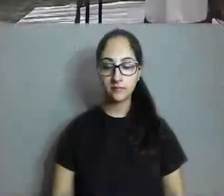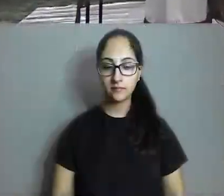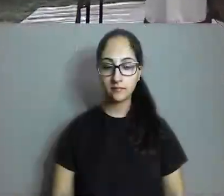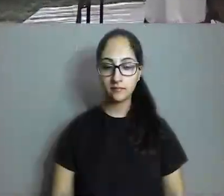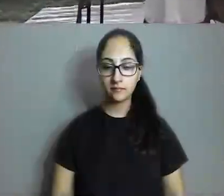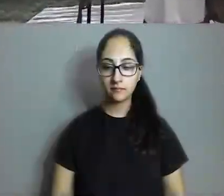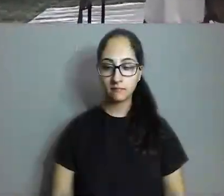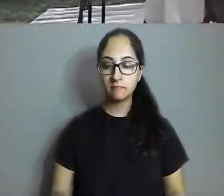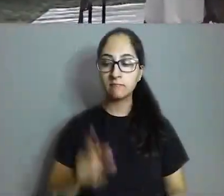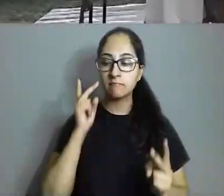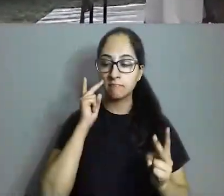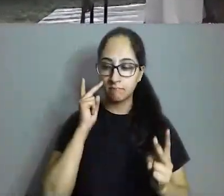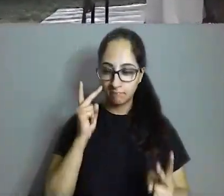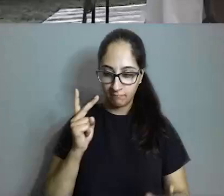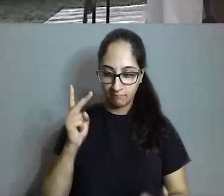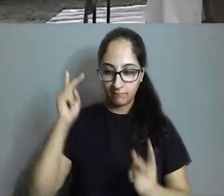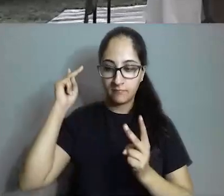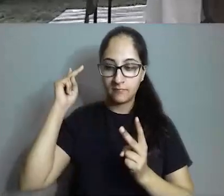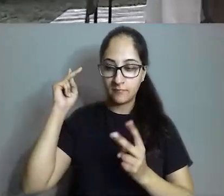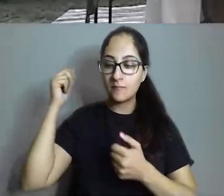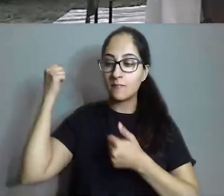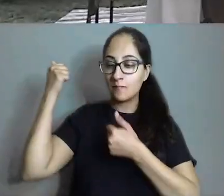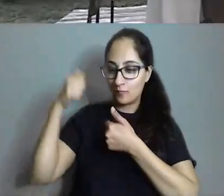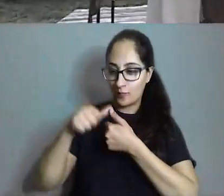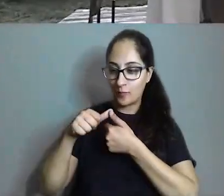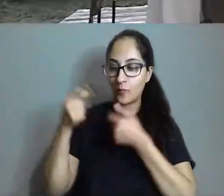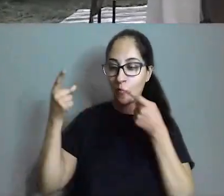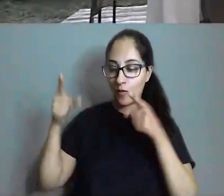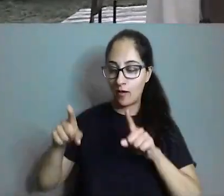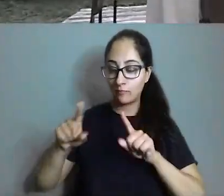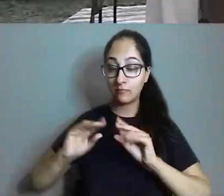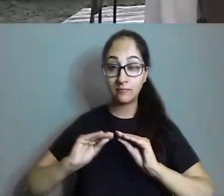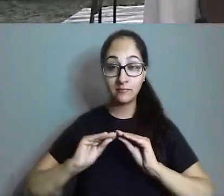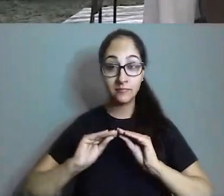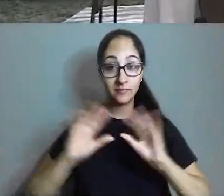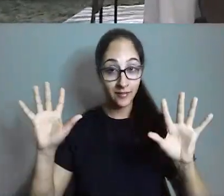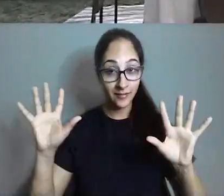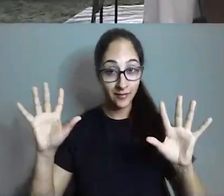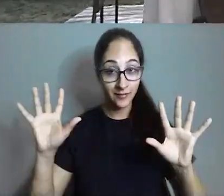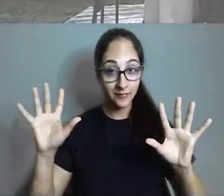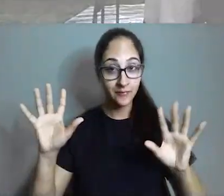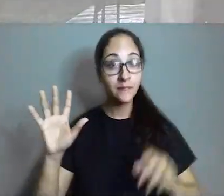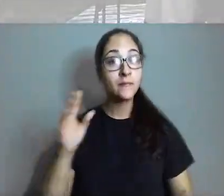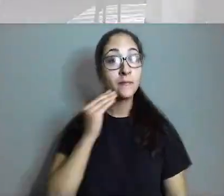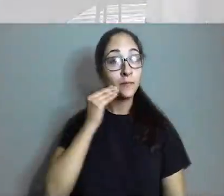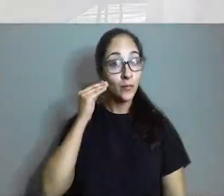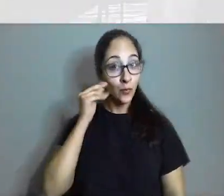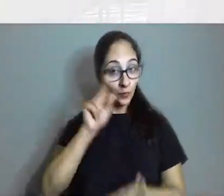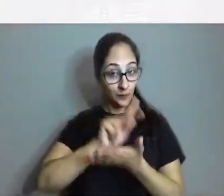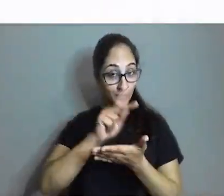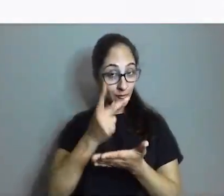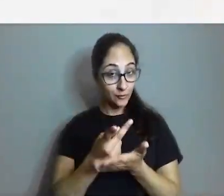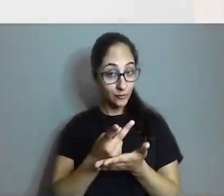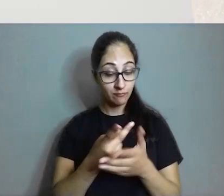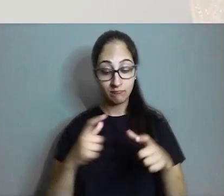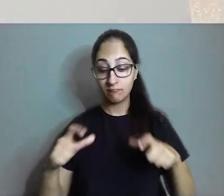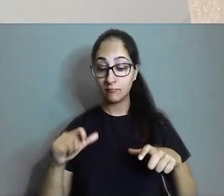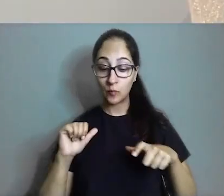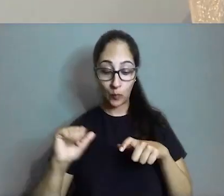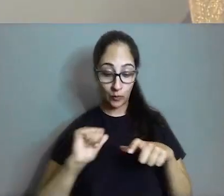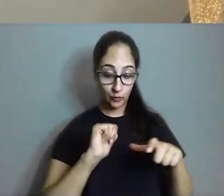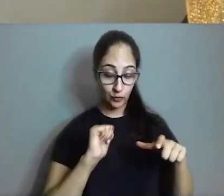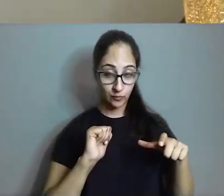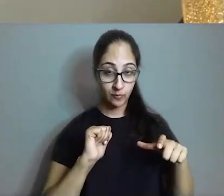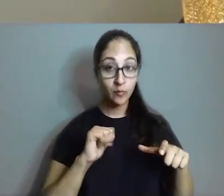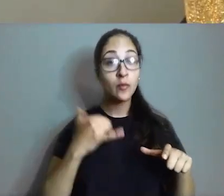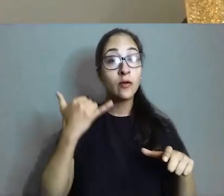I remember that moment so very clearly. I was actually doing my dishes at the time, humming to myself as I usually do,